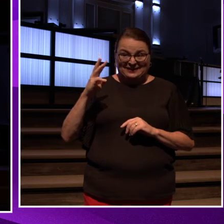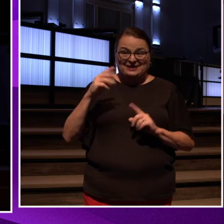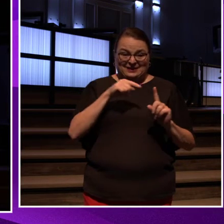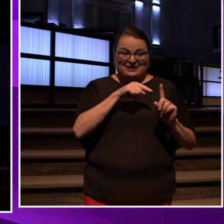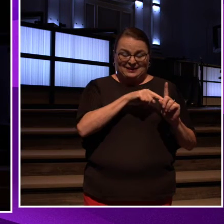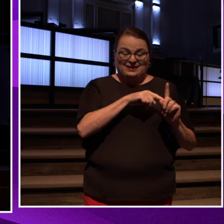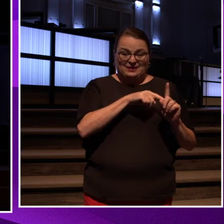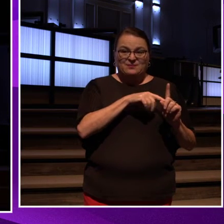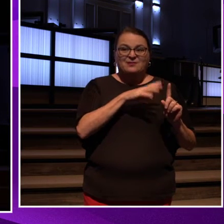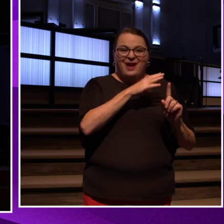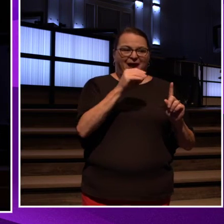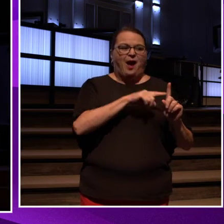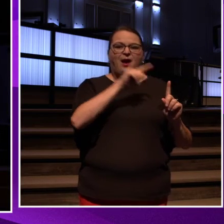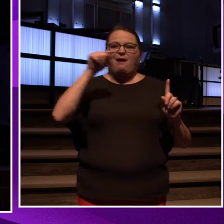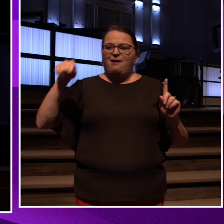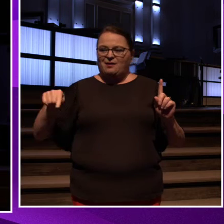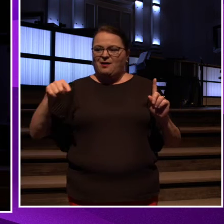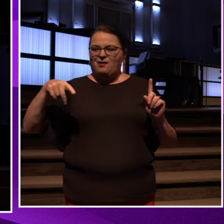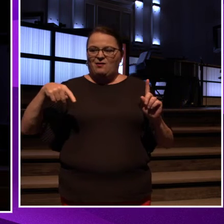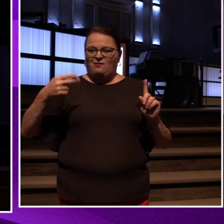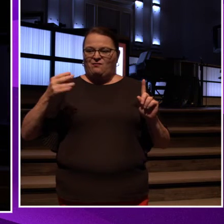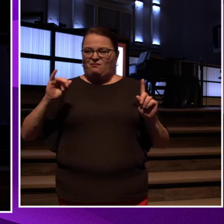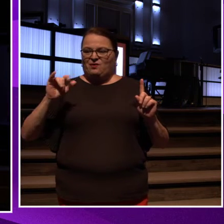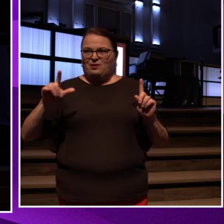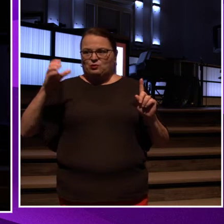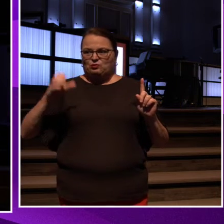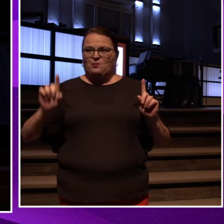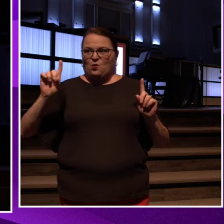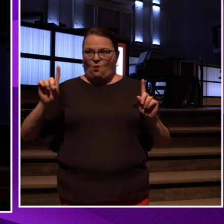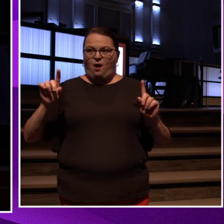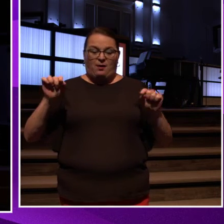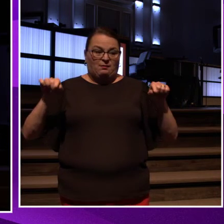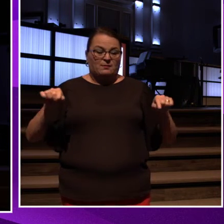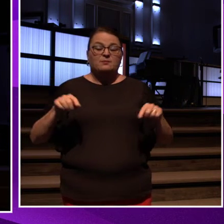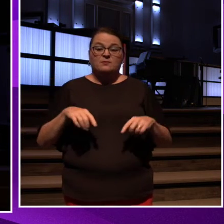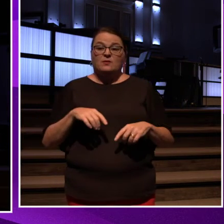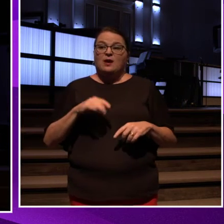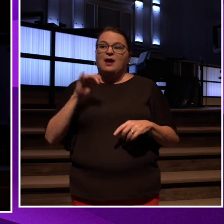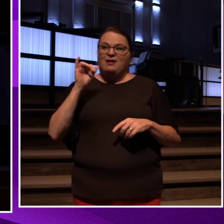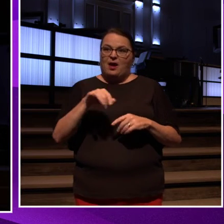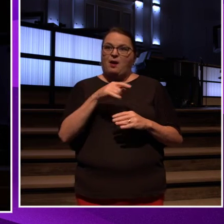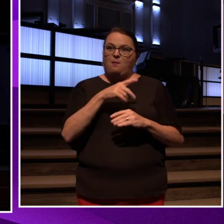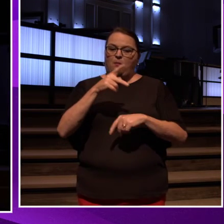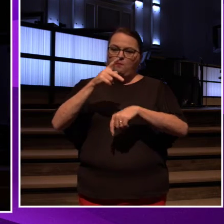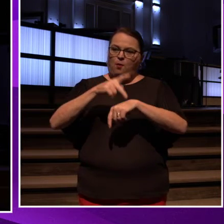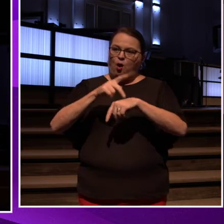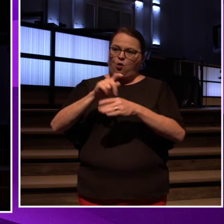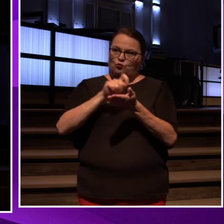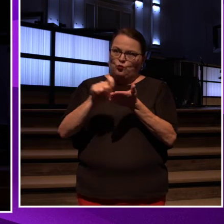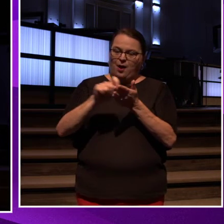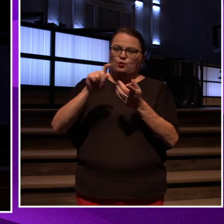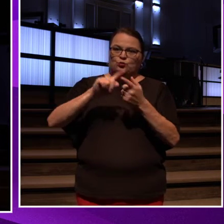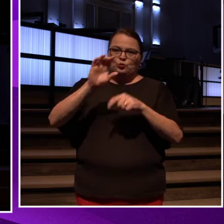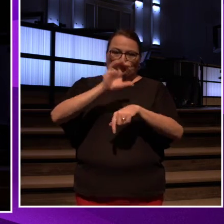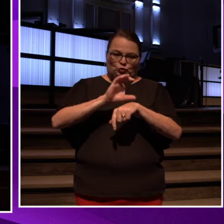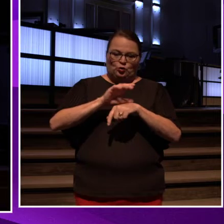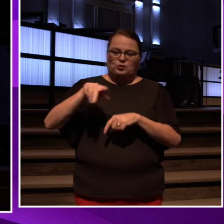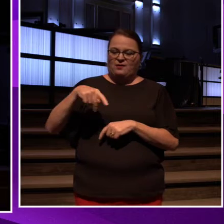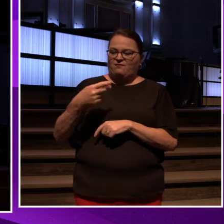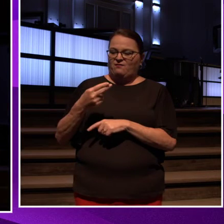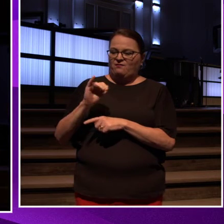today, we're going to see that this letter, Paul was writing back to the church at Philippi that he had originally